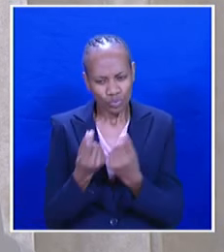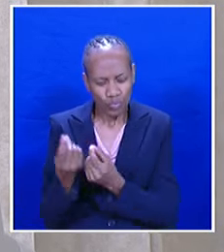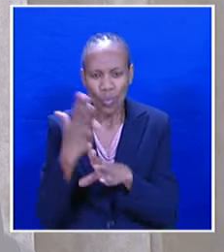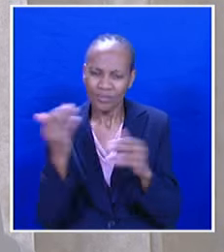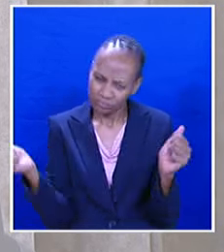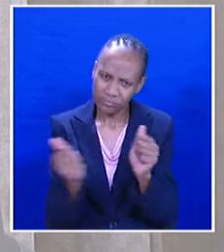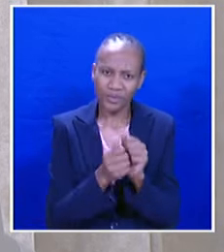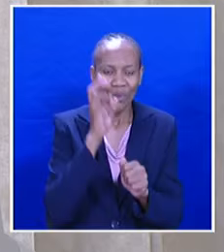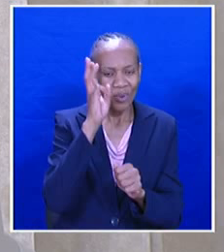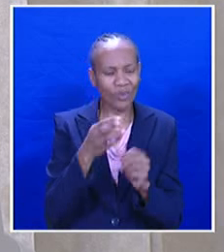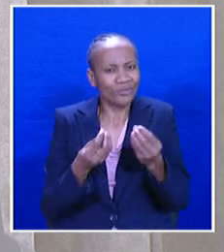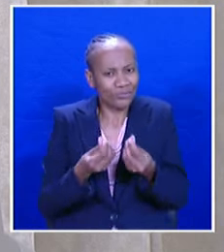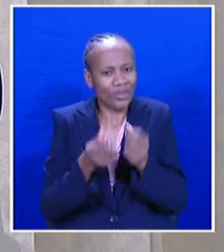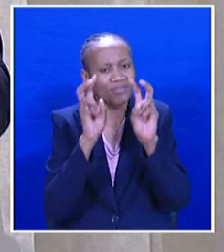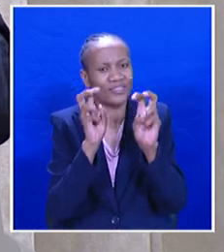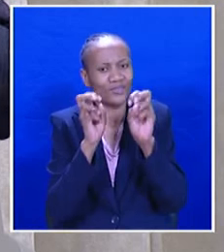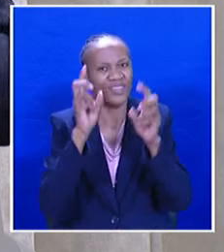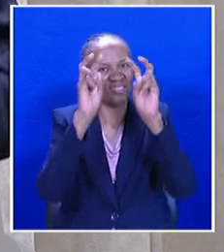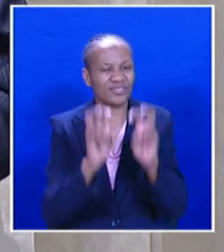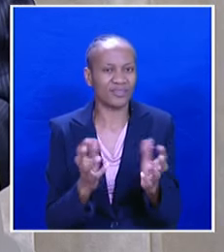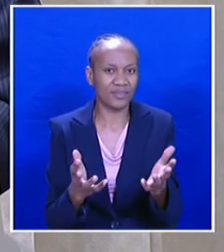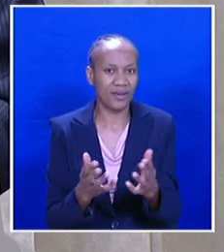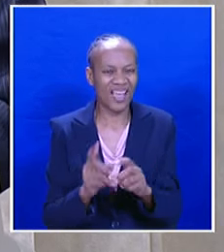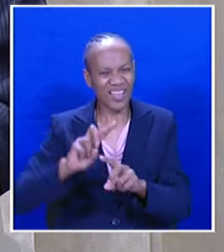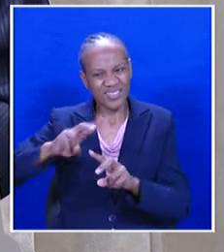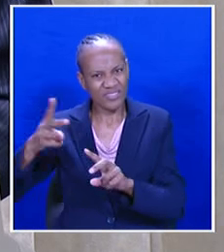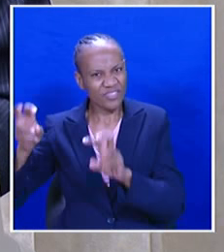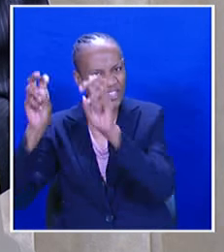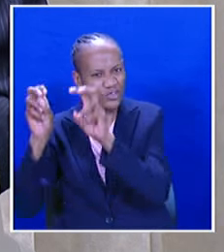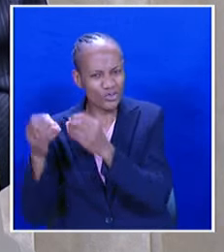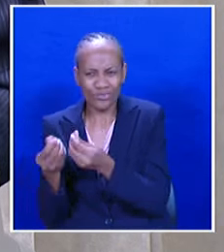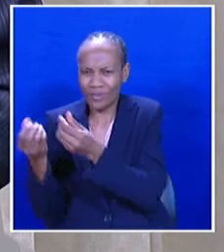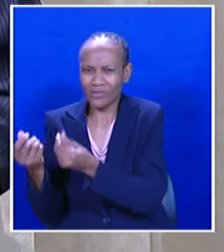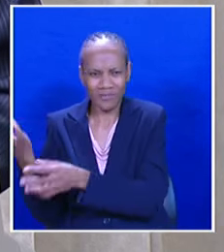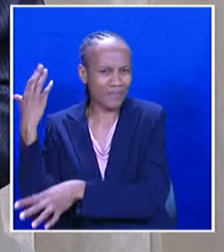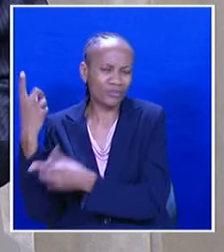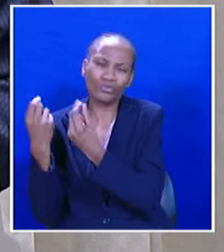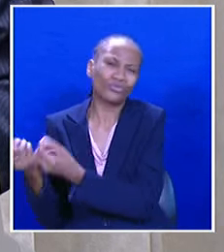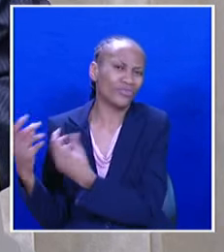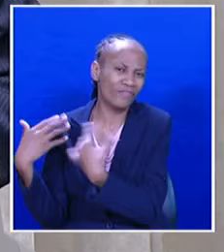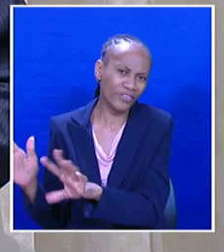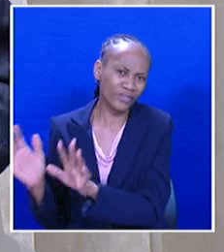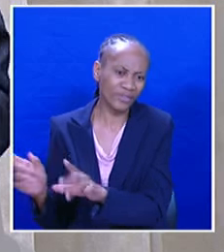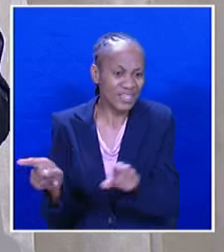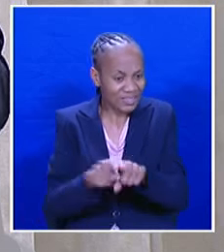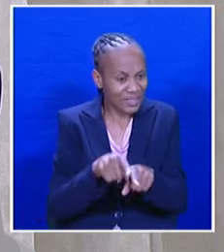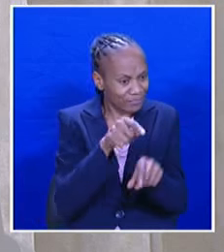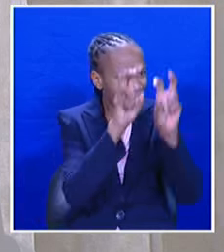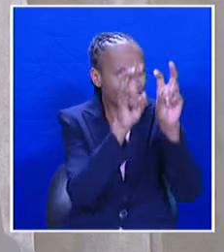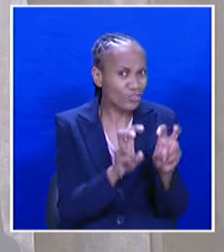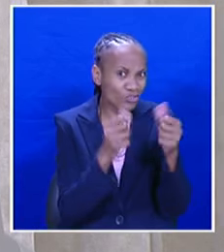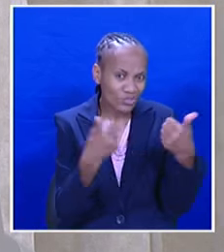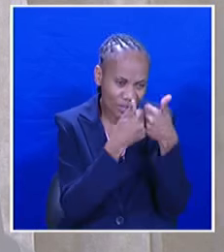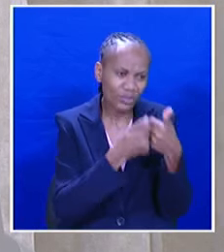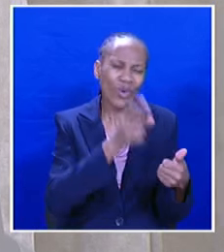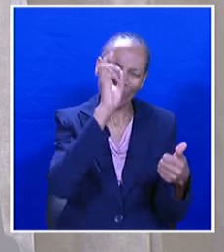problem. We've overcome much more difficult problems in the past, and this electricity challenge we will also